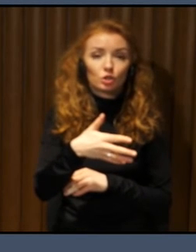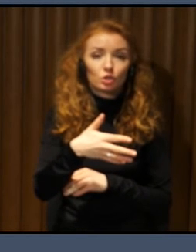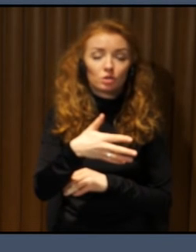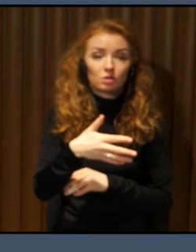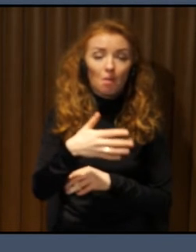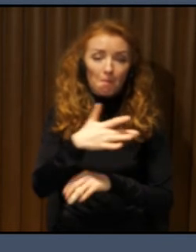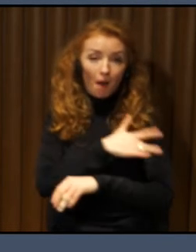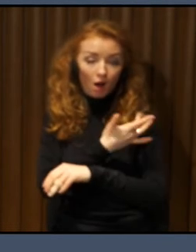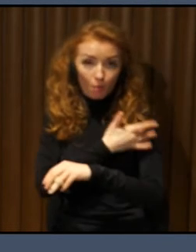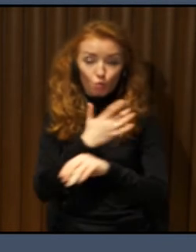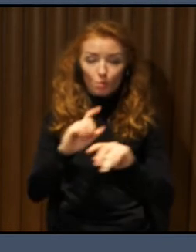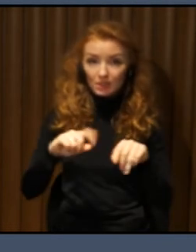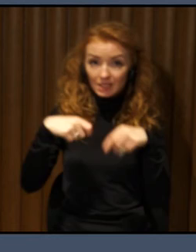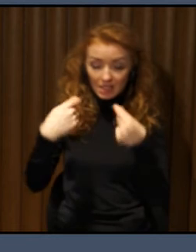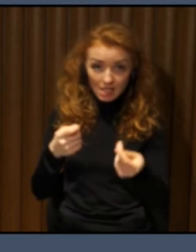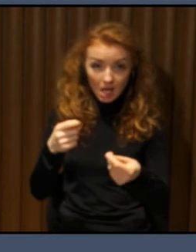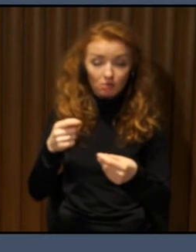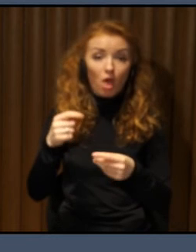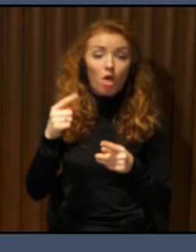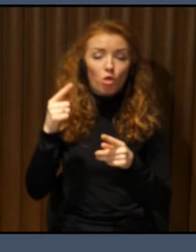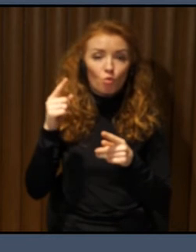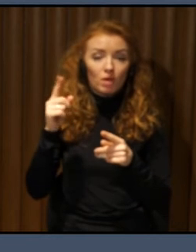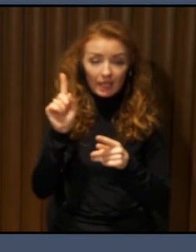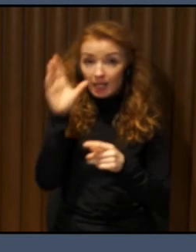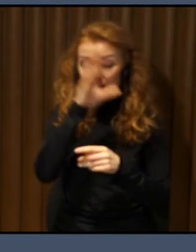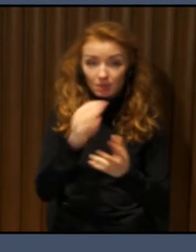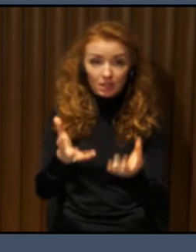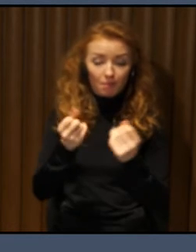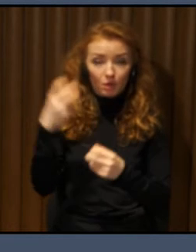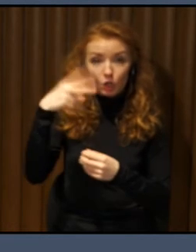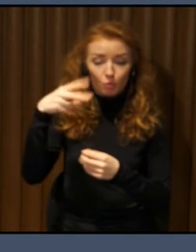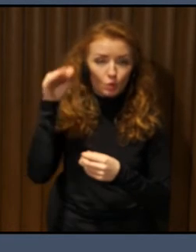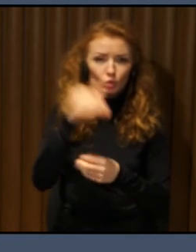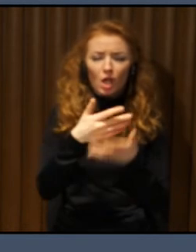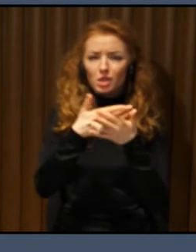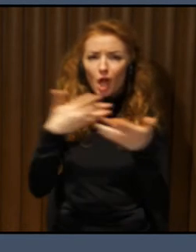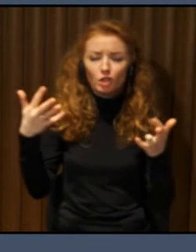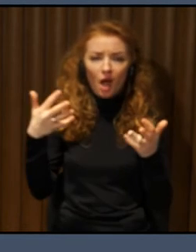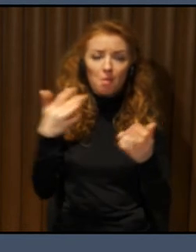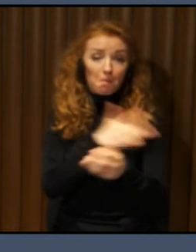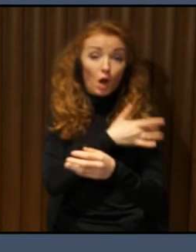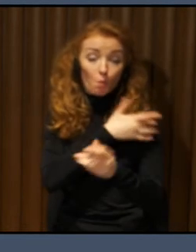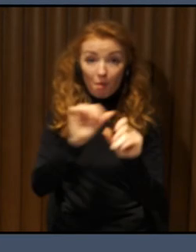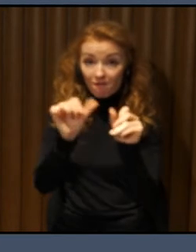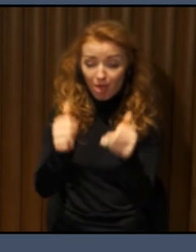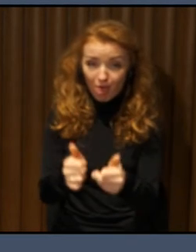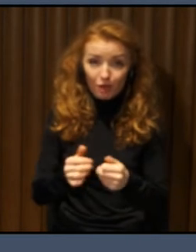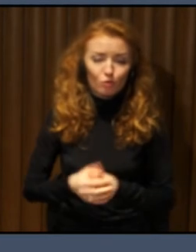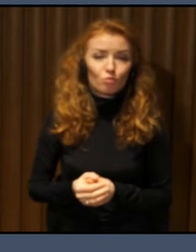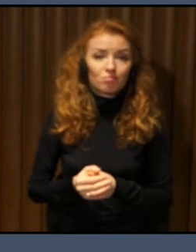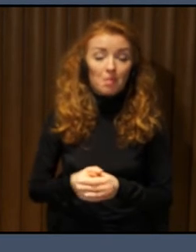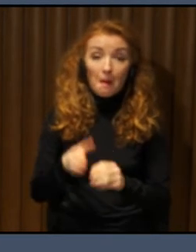whole new avenue of what we can do with data in the social sector, because before, no one could tell you how many services were in there, what they're